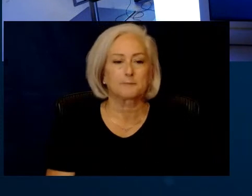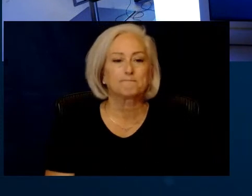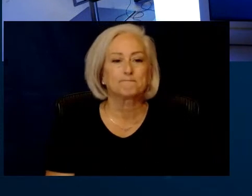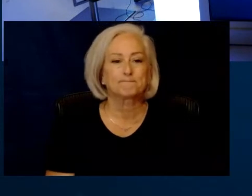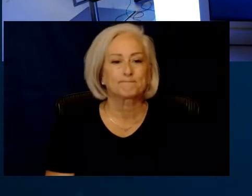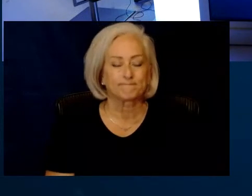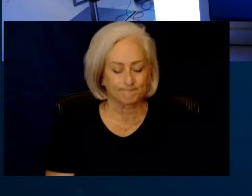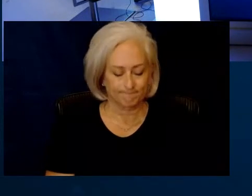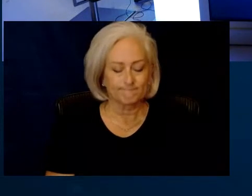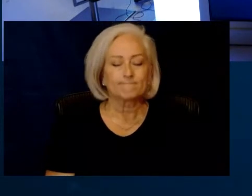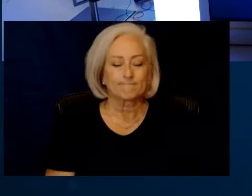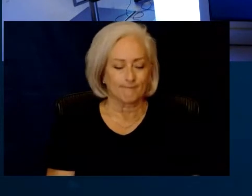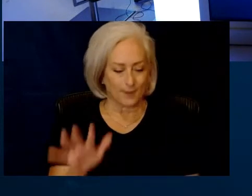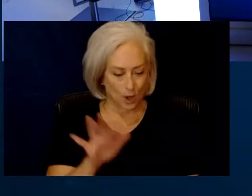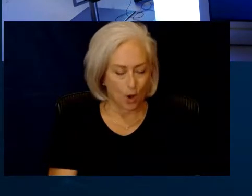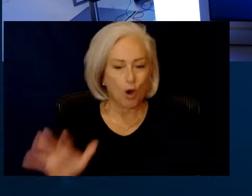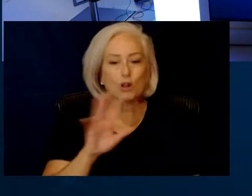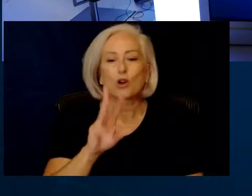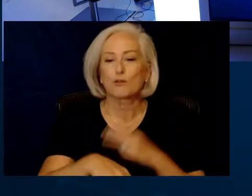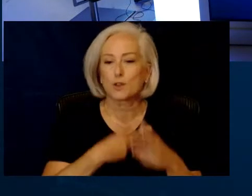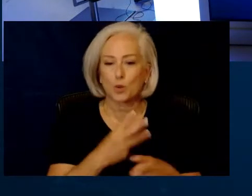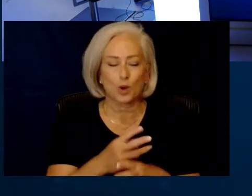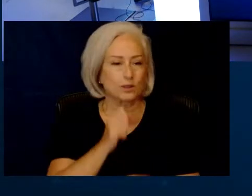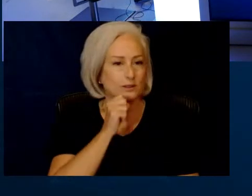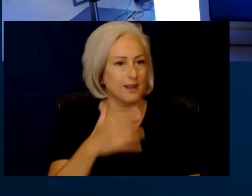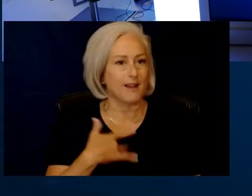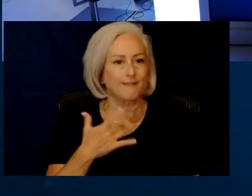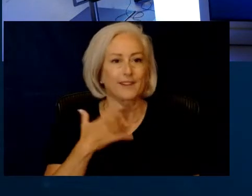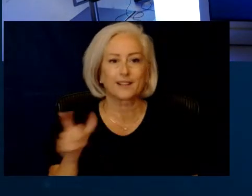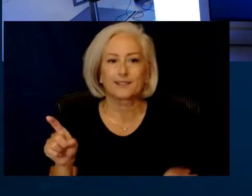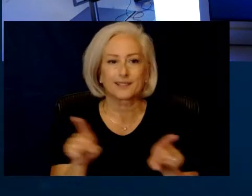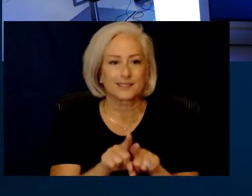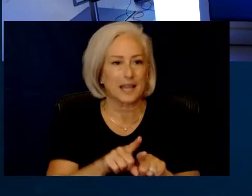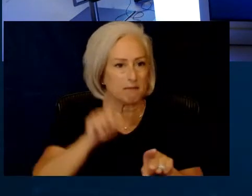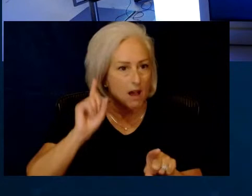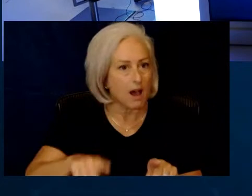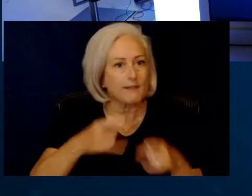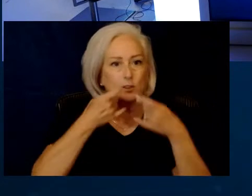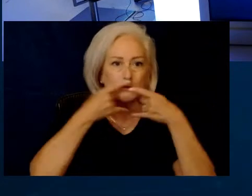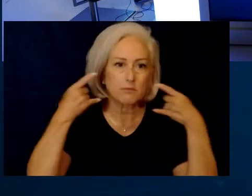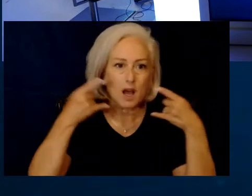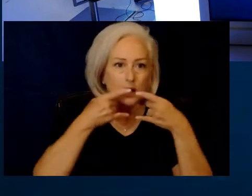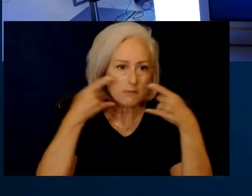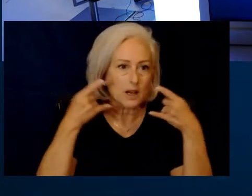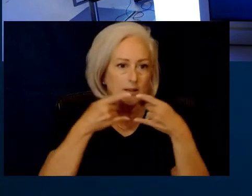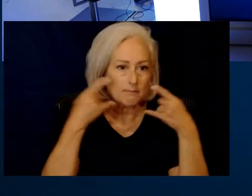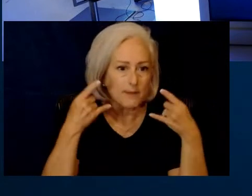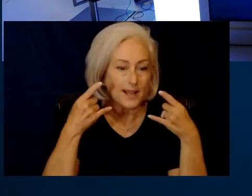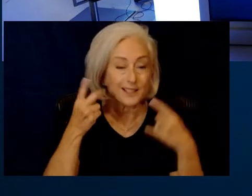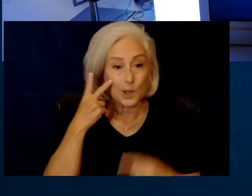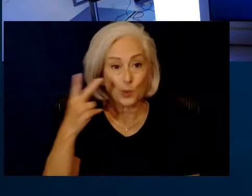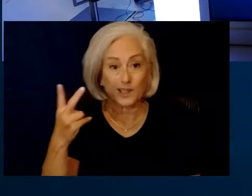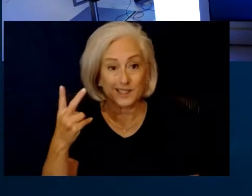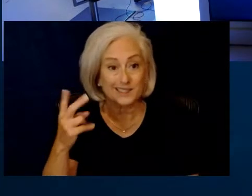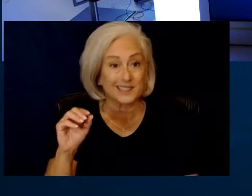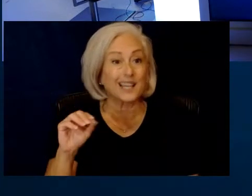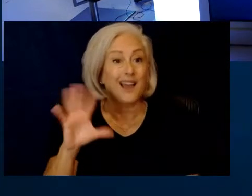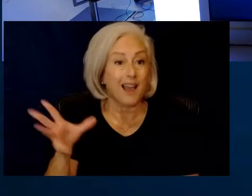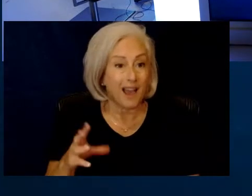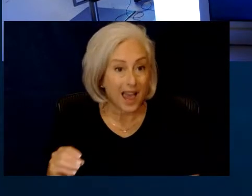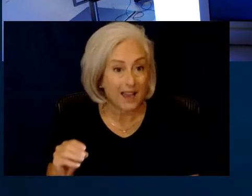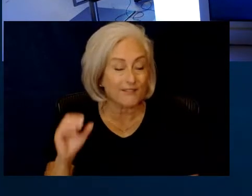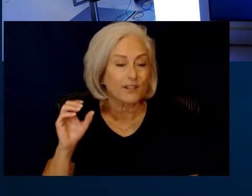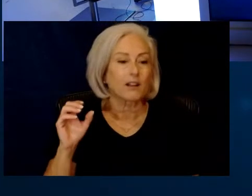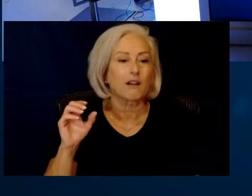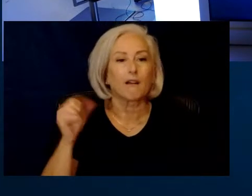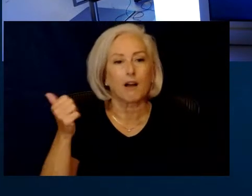masking and isolation because it's been so darn long. You can see that there's concern about Africa, Europe, and other areas where they're experiencing a pretty